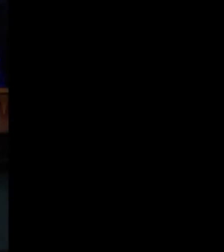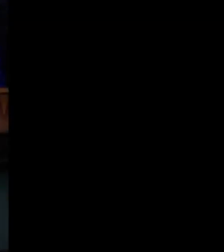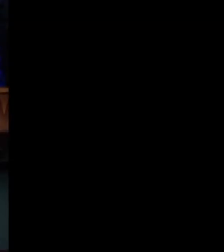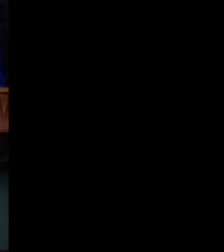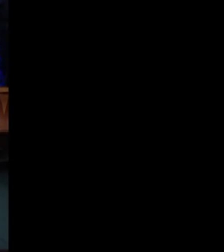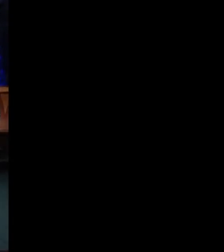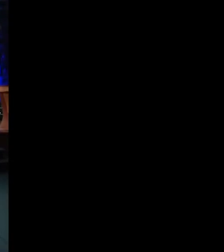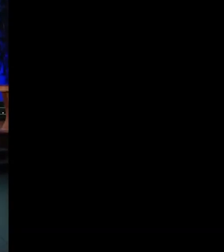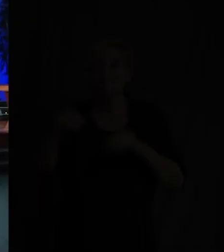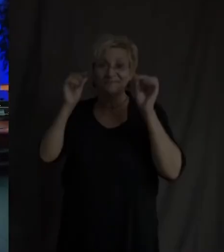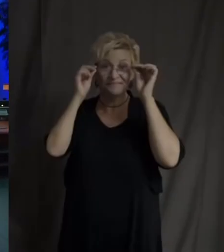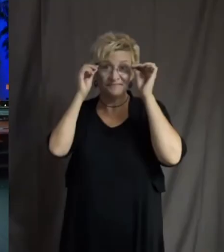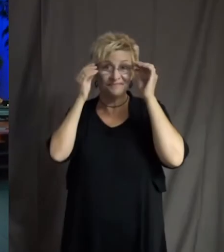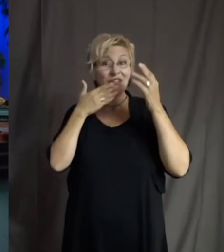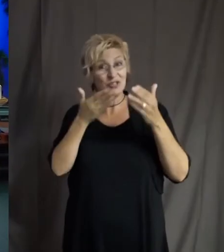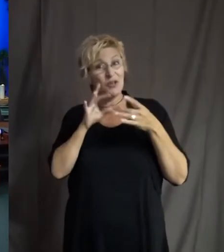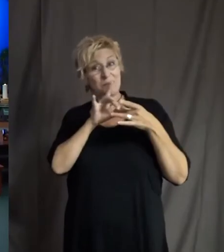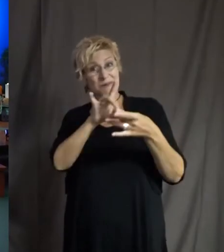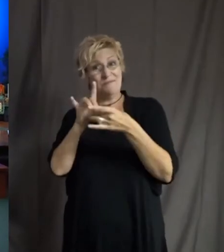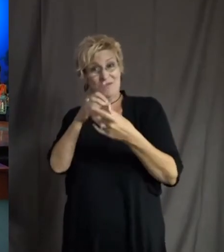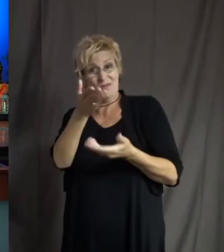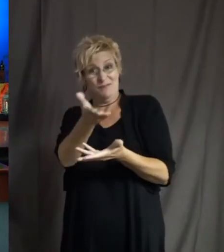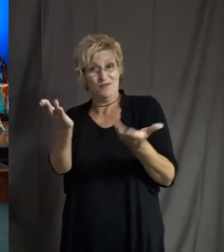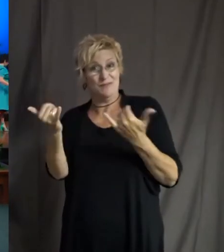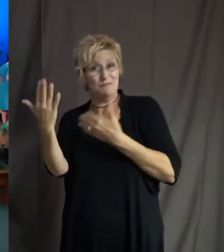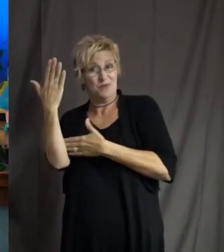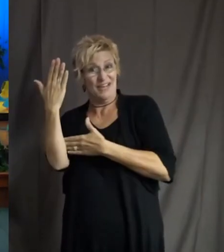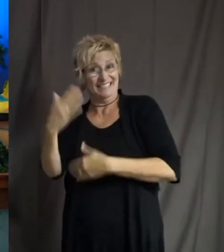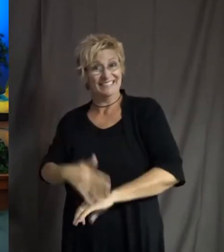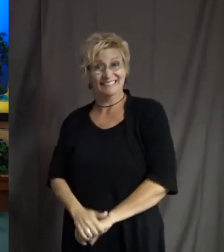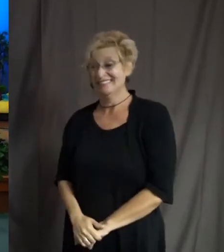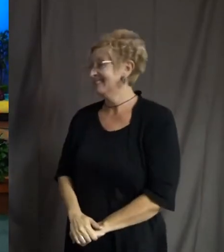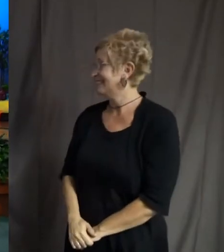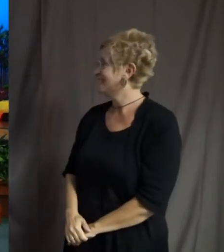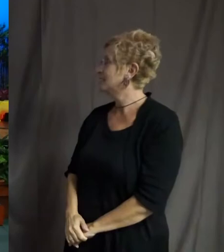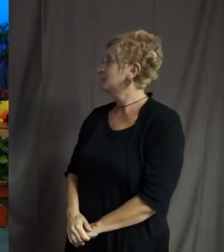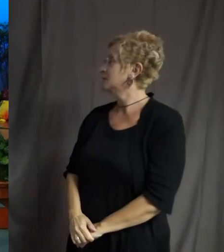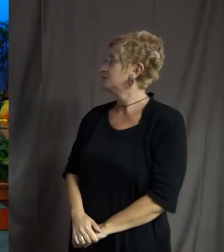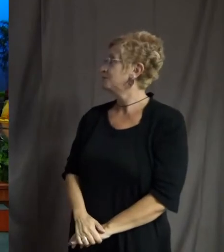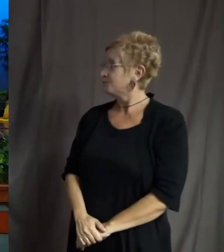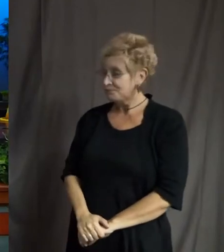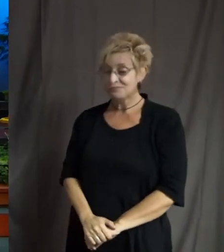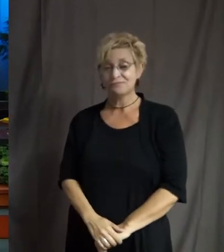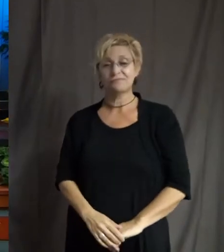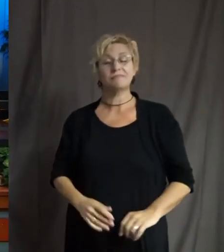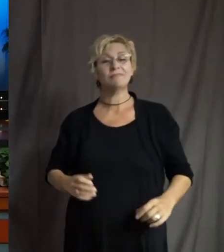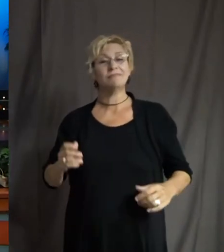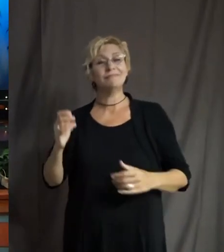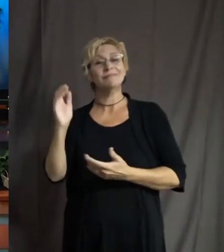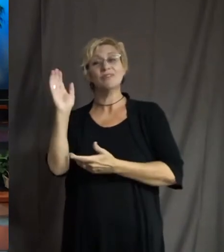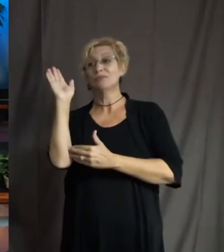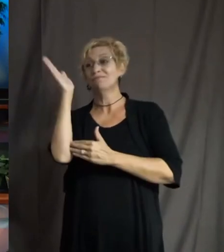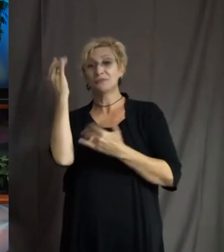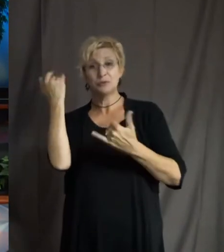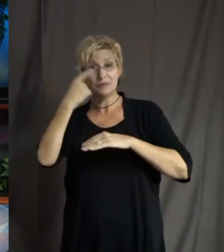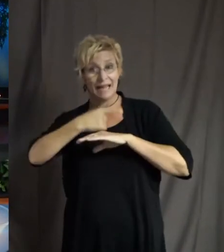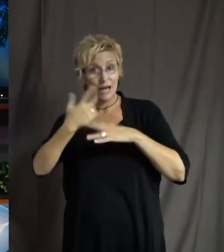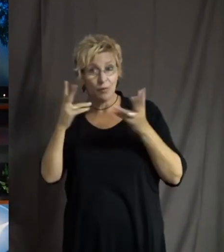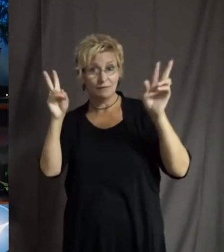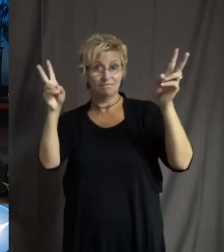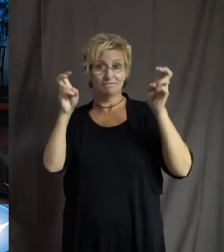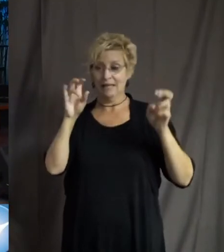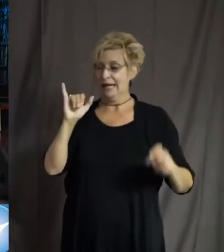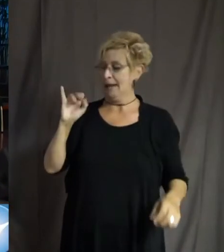So good to be with you this morning. Our message today, imaginary